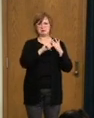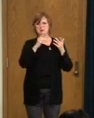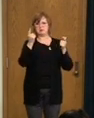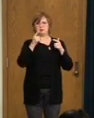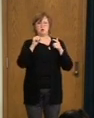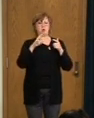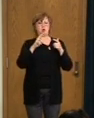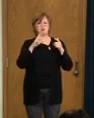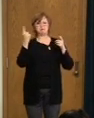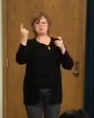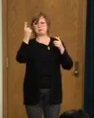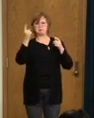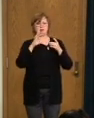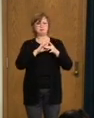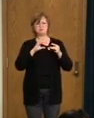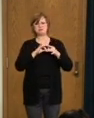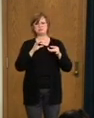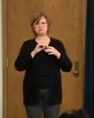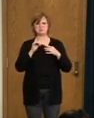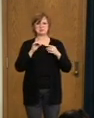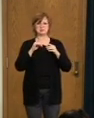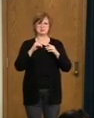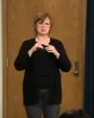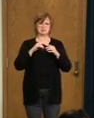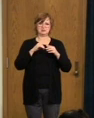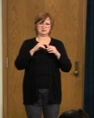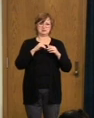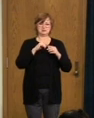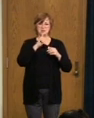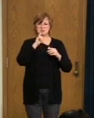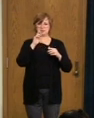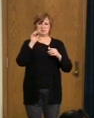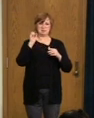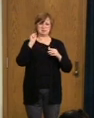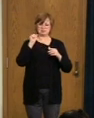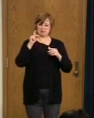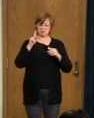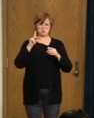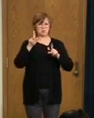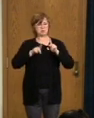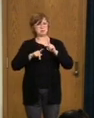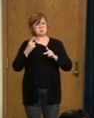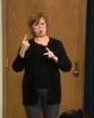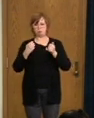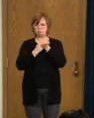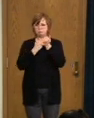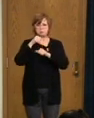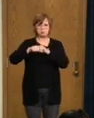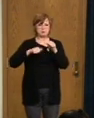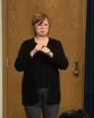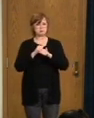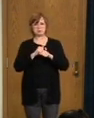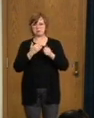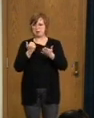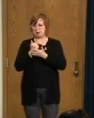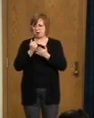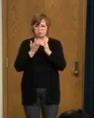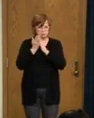just in conversations that you might have in your community. It's a Saskatchewan way for us to support one another, whether it's us dealing with